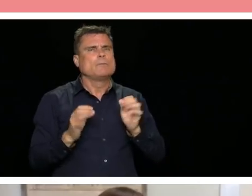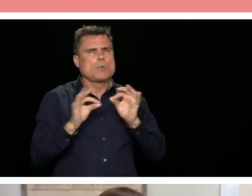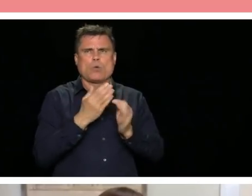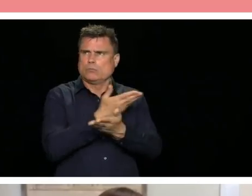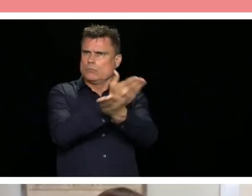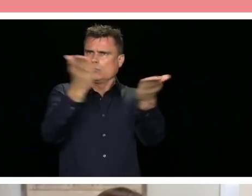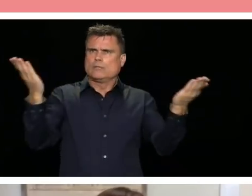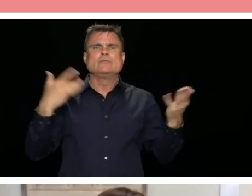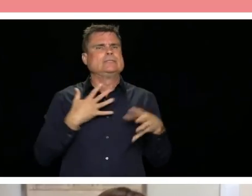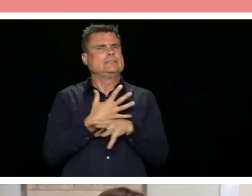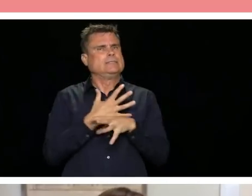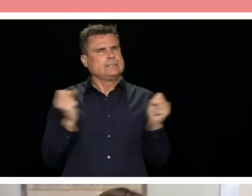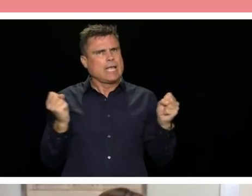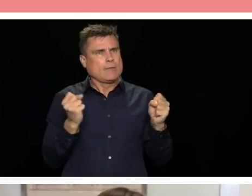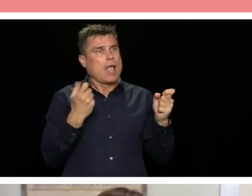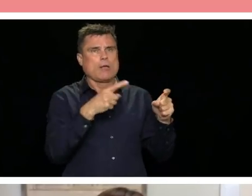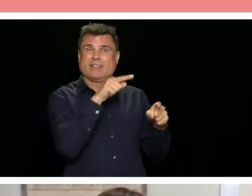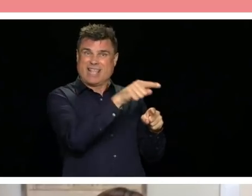you can go to